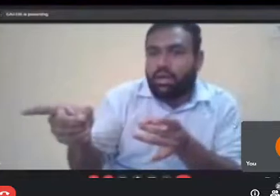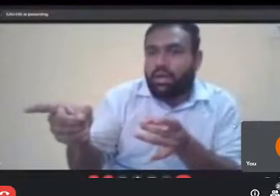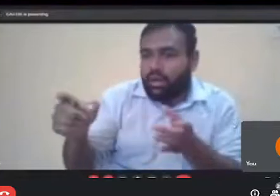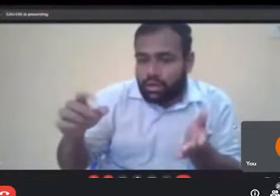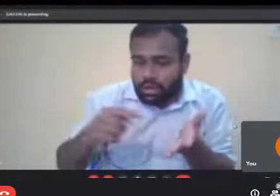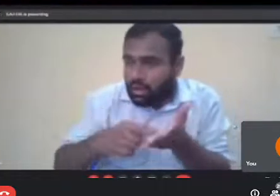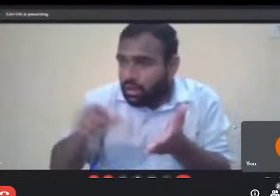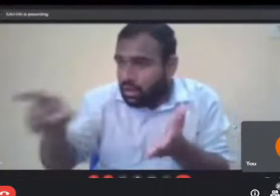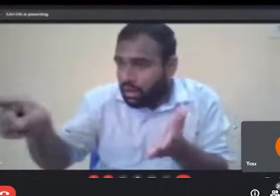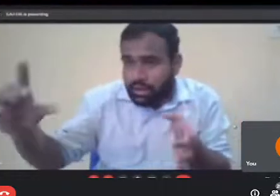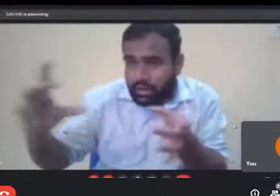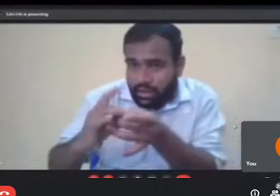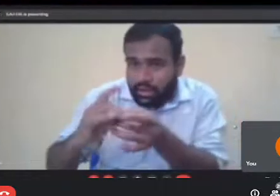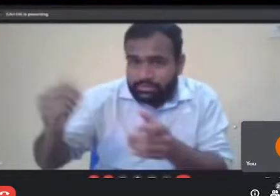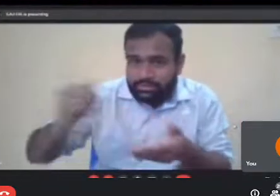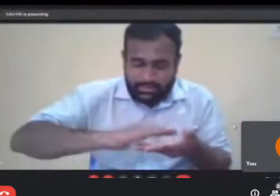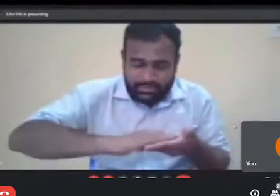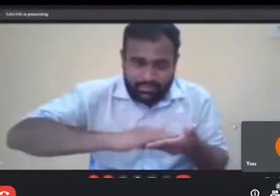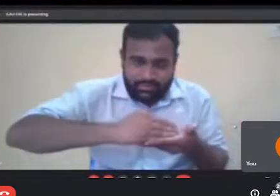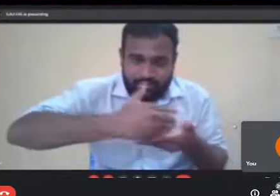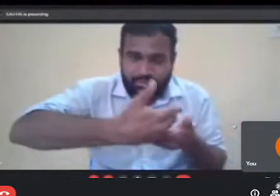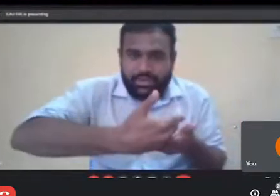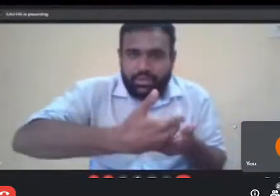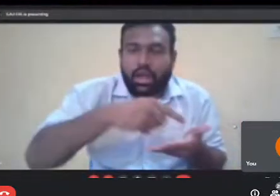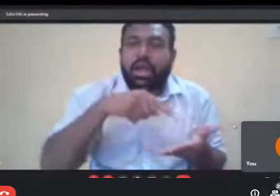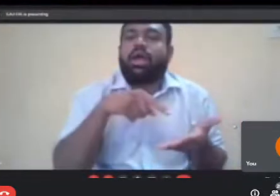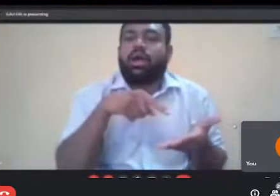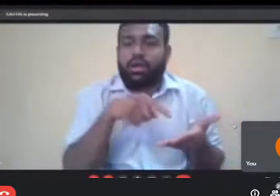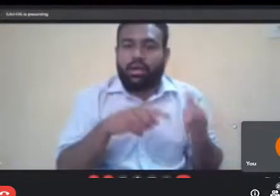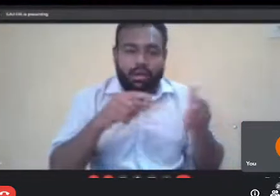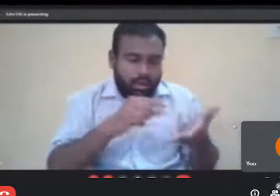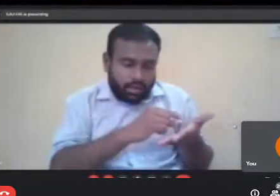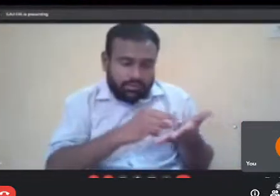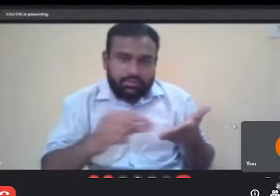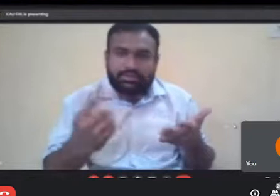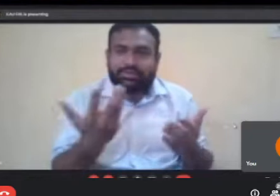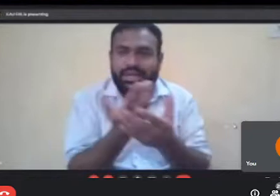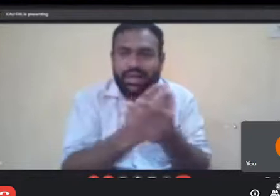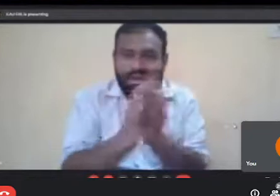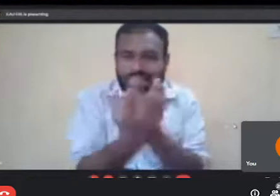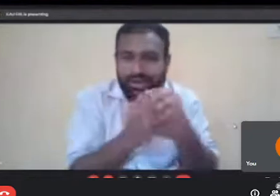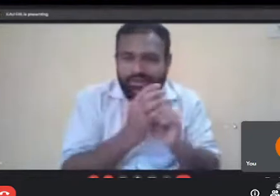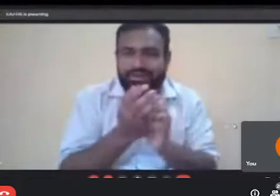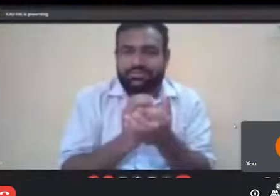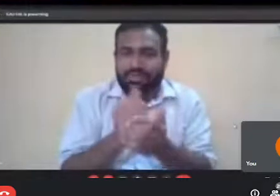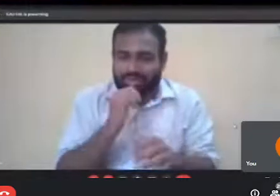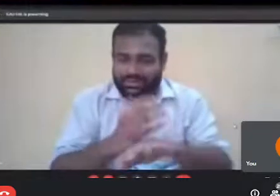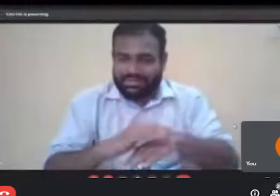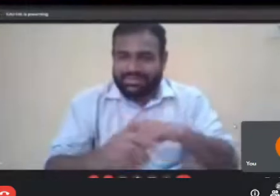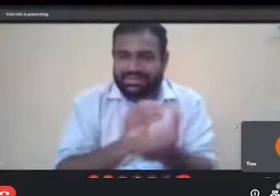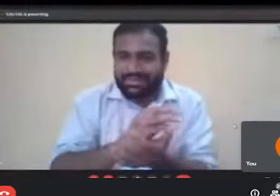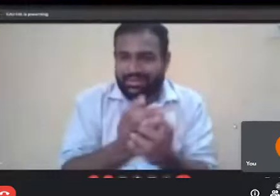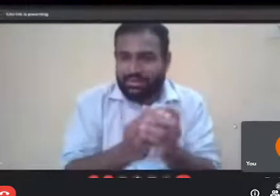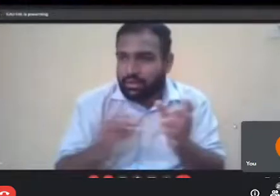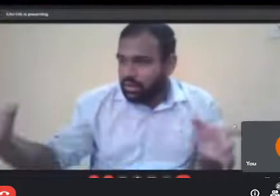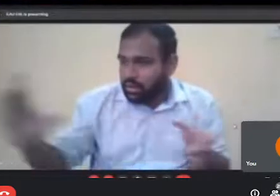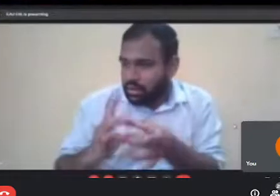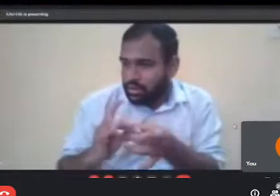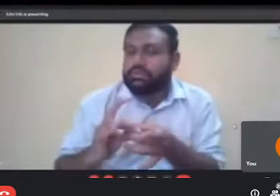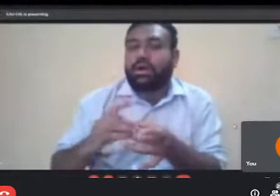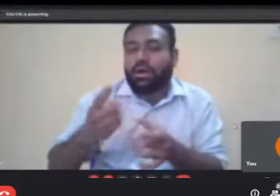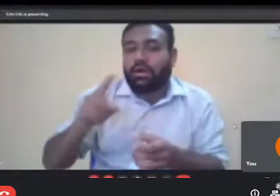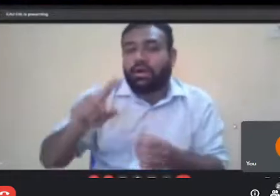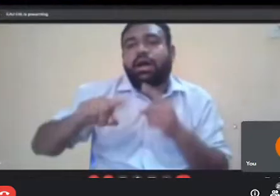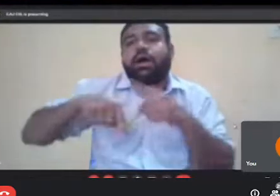attached. So this game and this picture we have to show them, and this has to be, you know, the hand wash, or